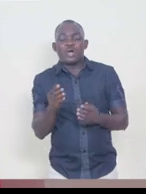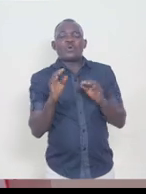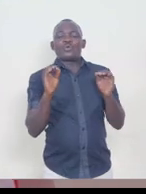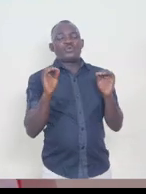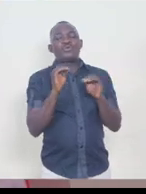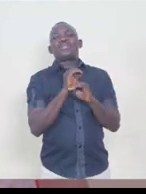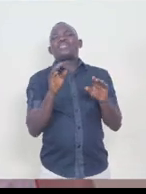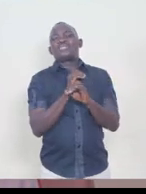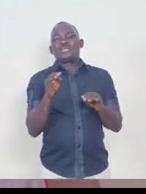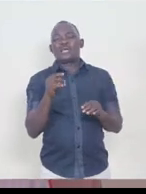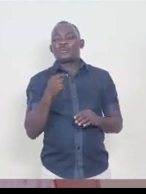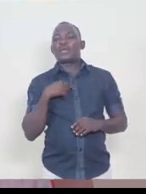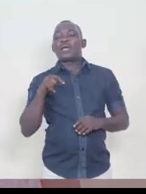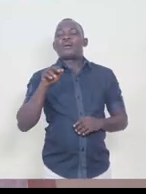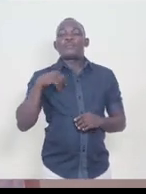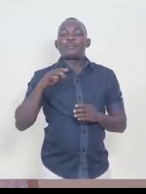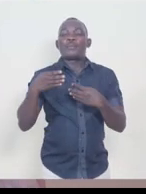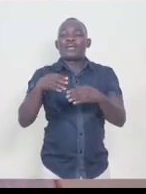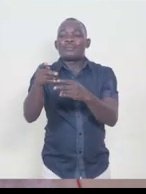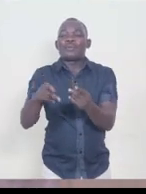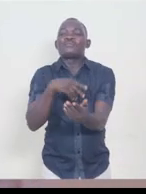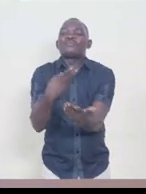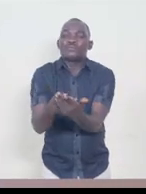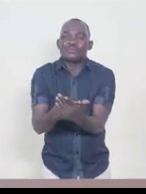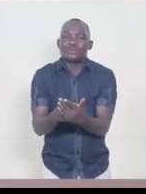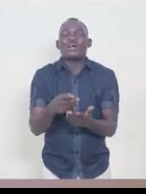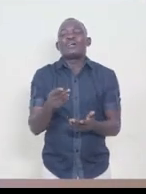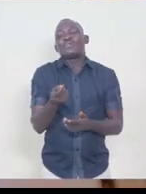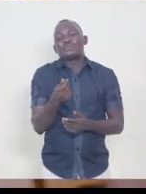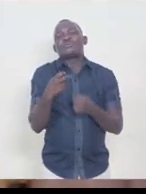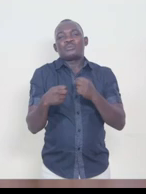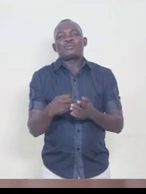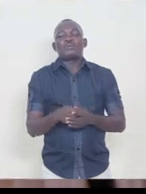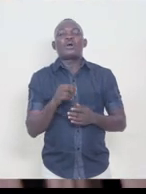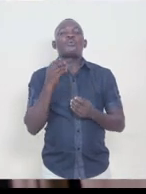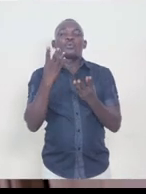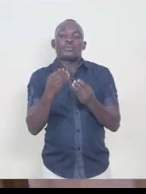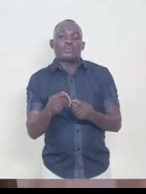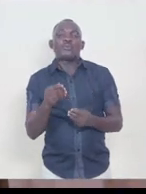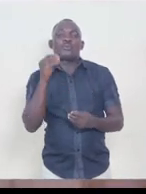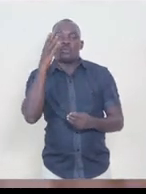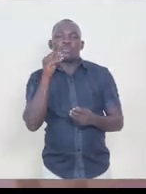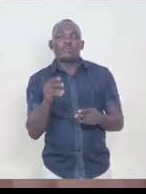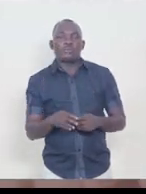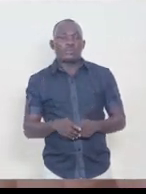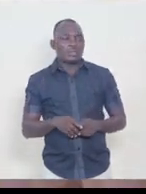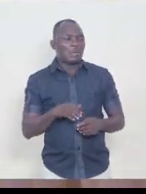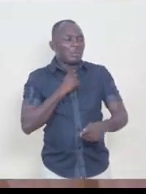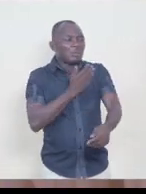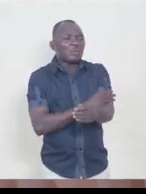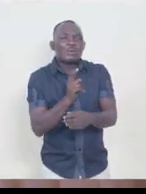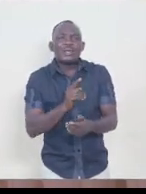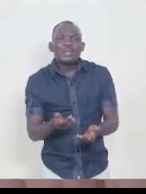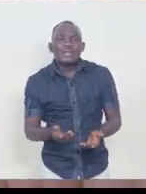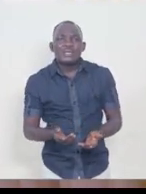Nothing, Ma. I went to the market and fell. It's just a small bruise. It will come down. Okay. Yes, my daughter.